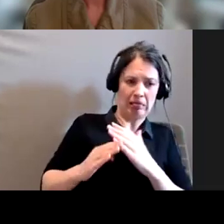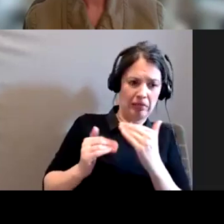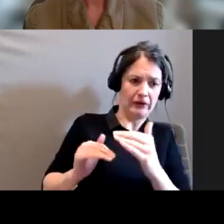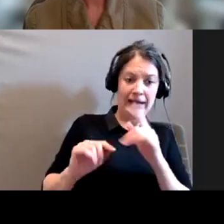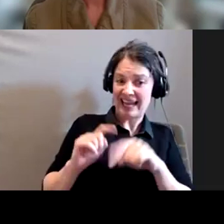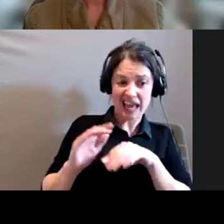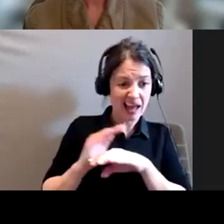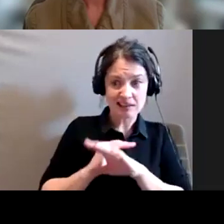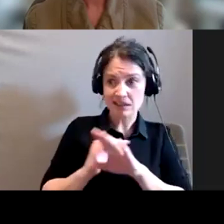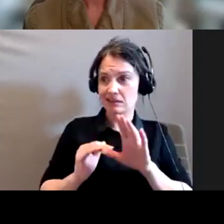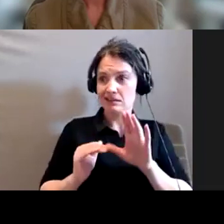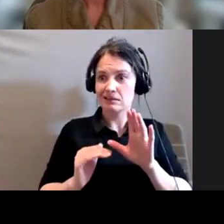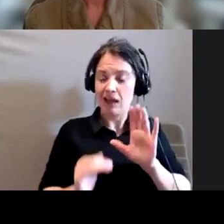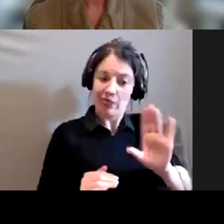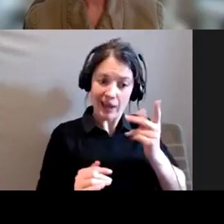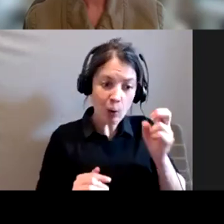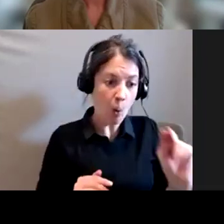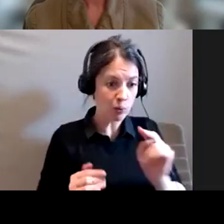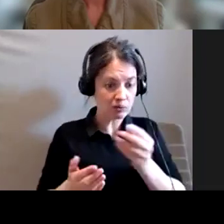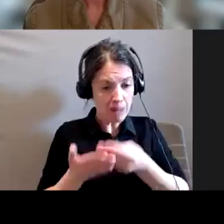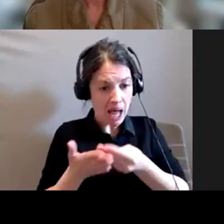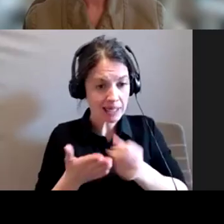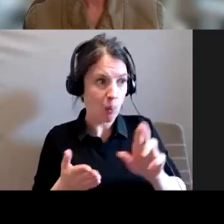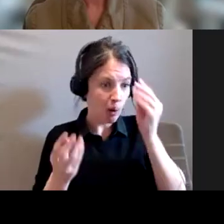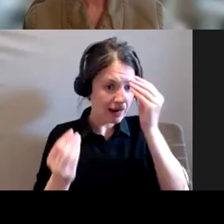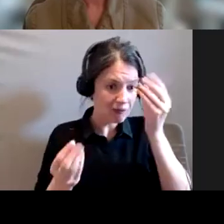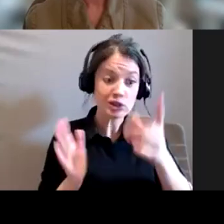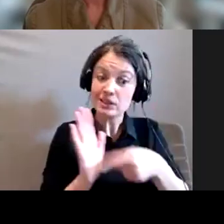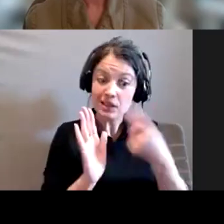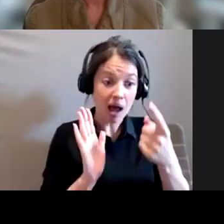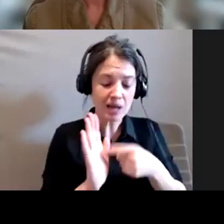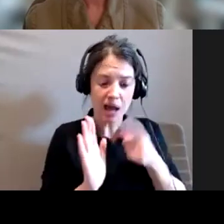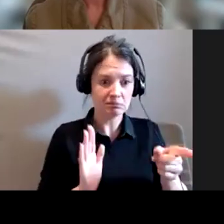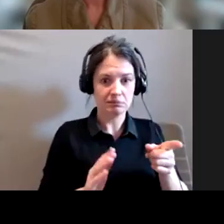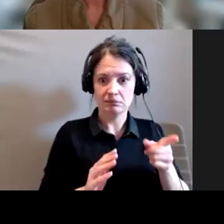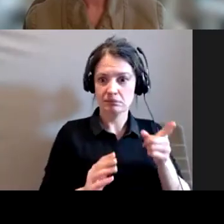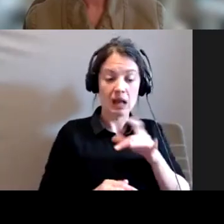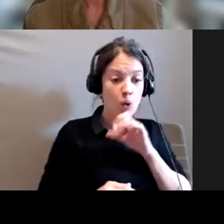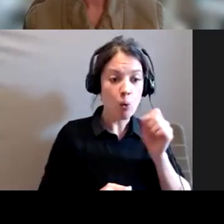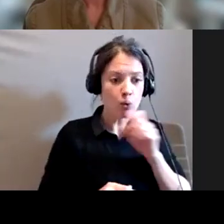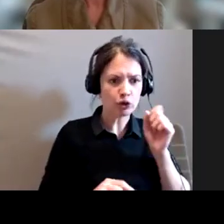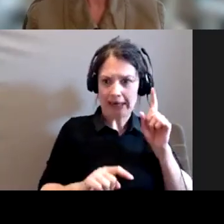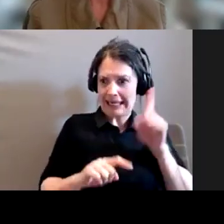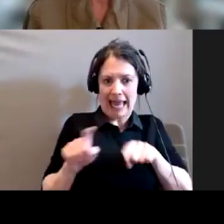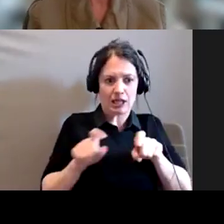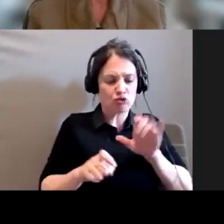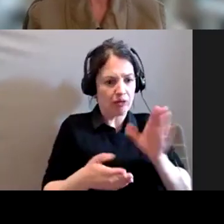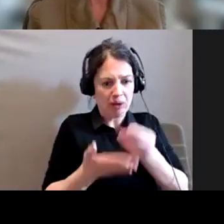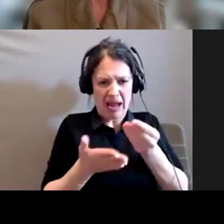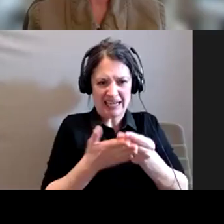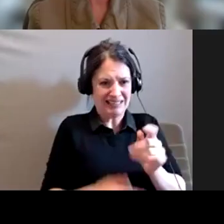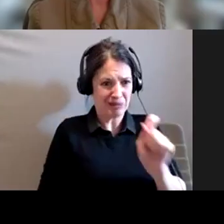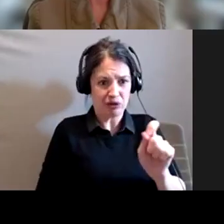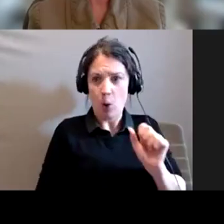to information, or in some circumstances, a complete loss of control over their money or their